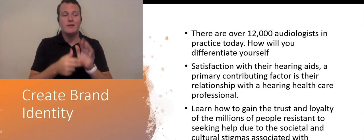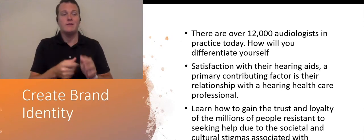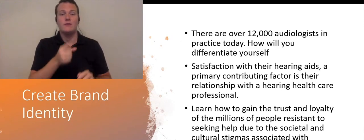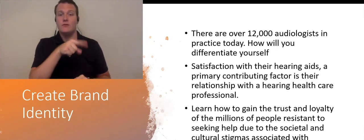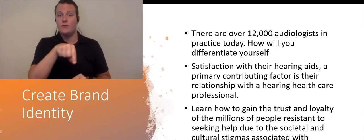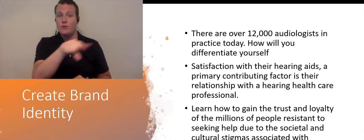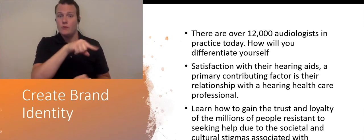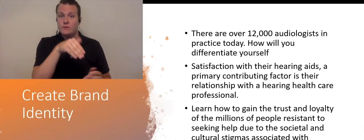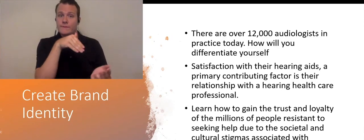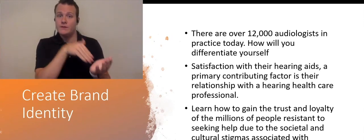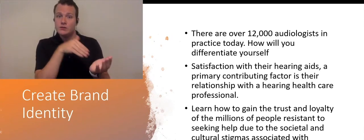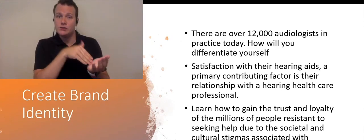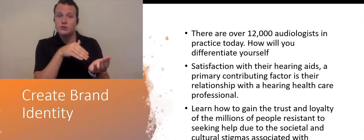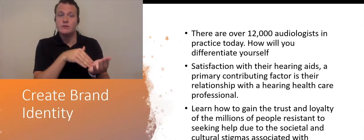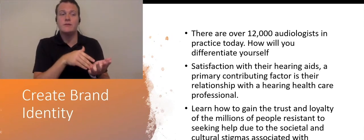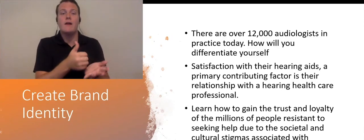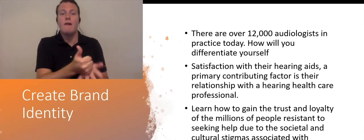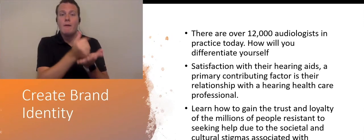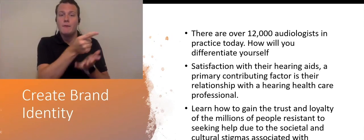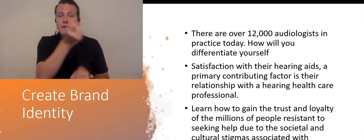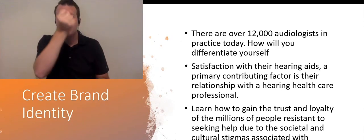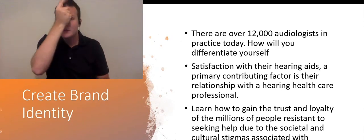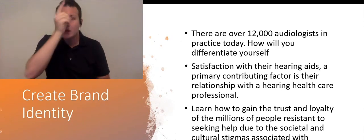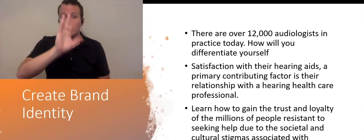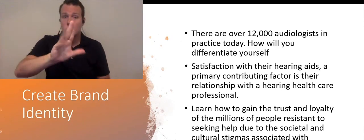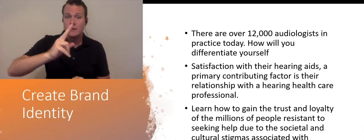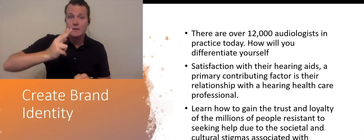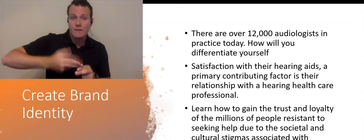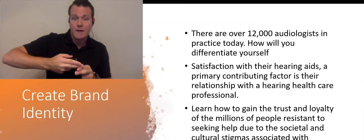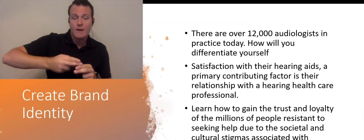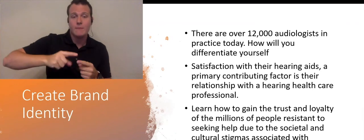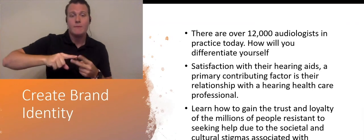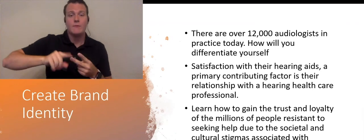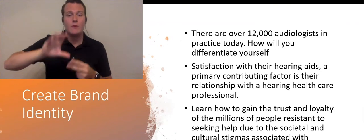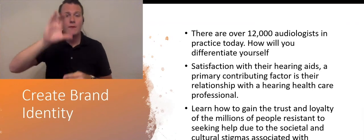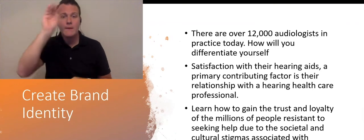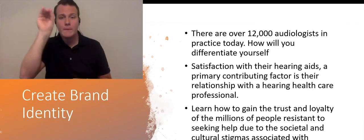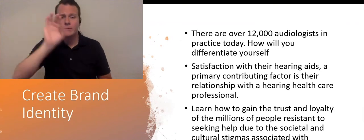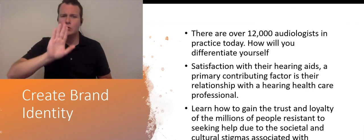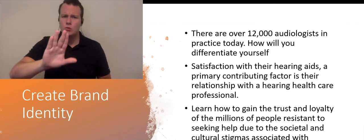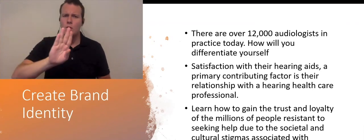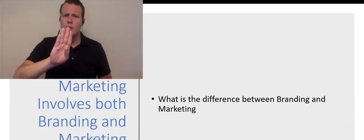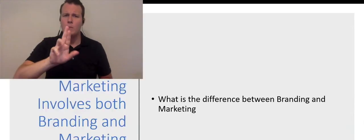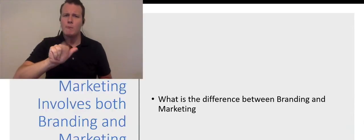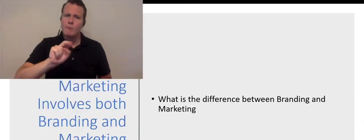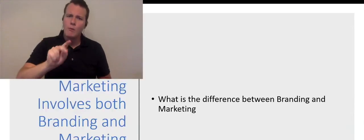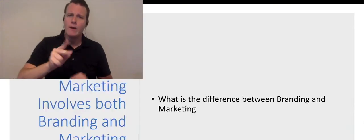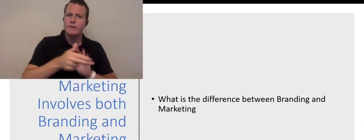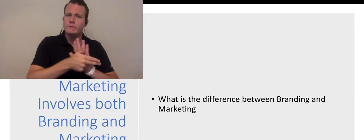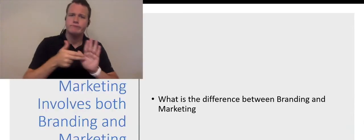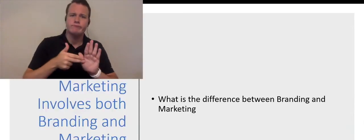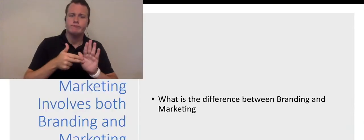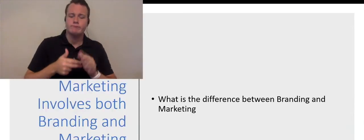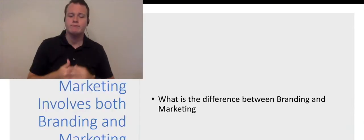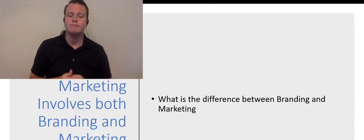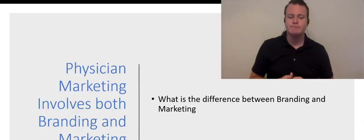you are and that your name is your brand or your company is your brand. Let's go to the next slide.